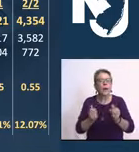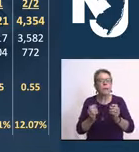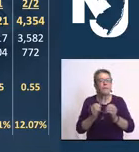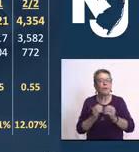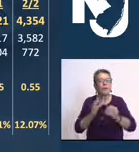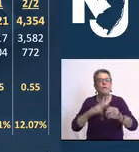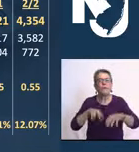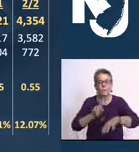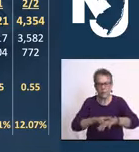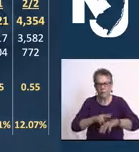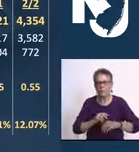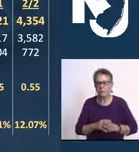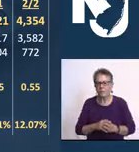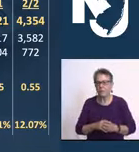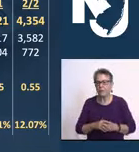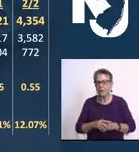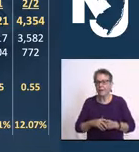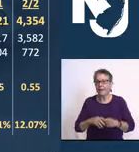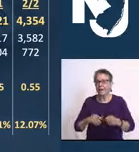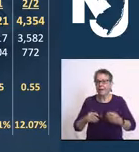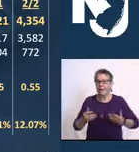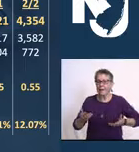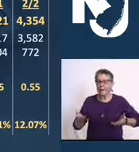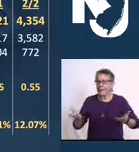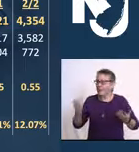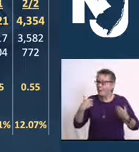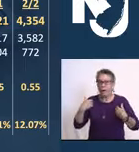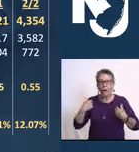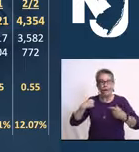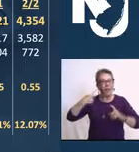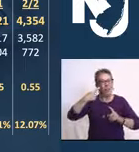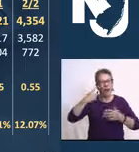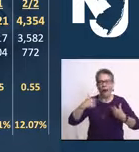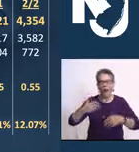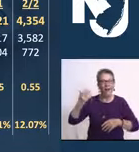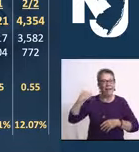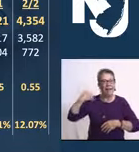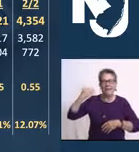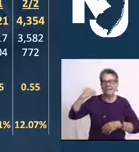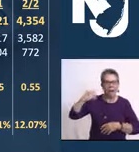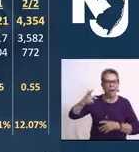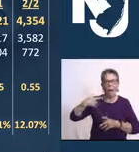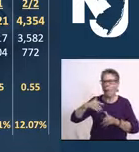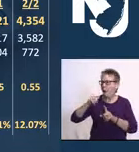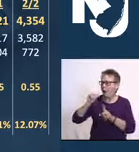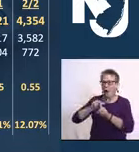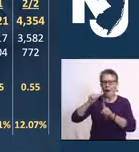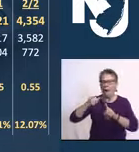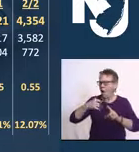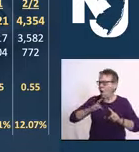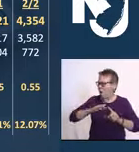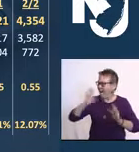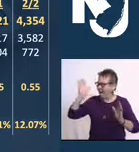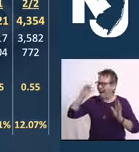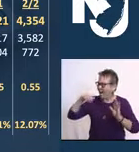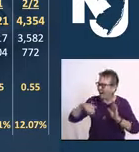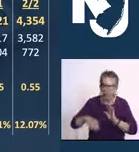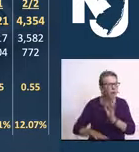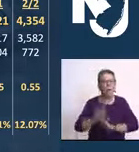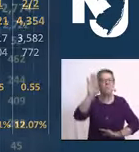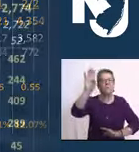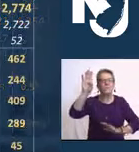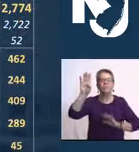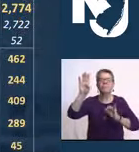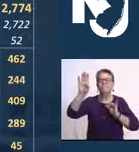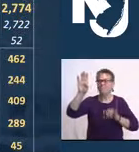turn you didn't expect. And I've said before, and I will reiterate, 8 out of 10 of those turns are negative. So let's hope that doesn't happen here. Now let's look